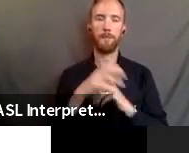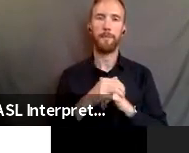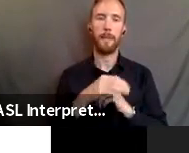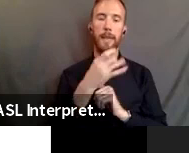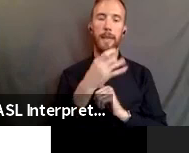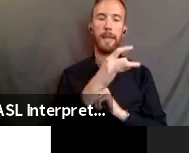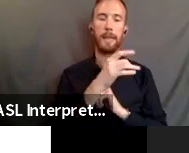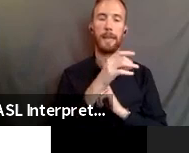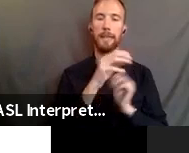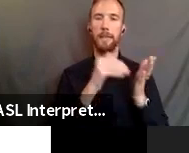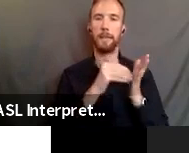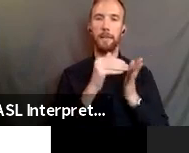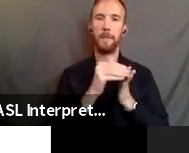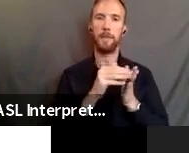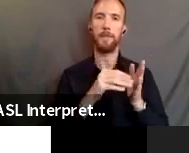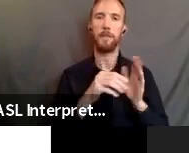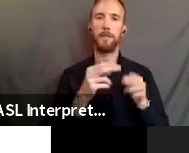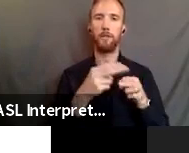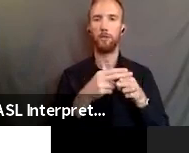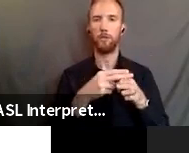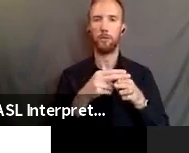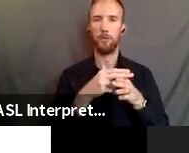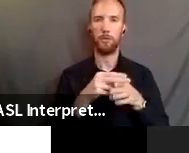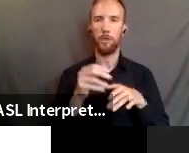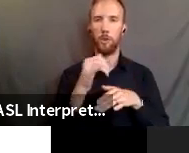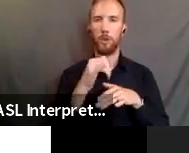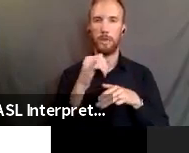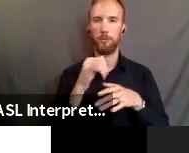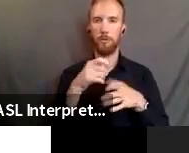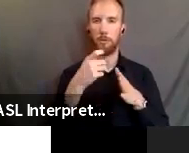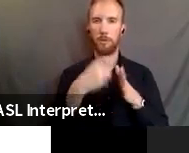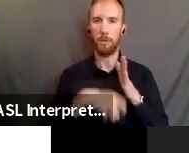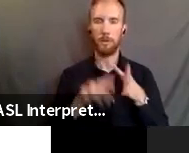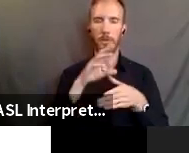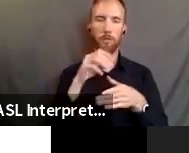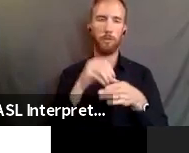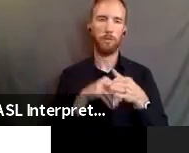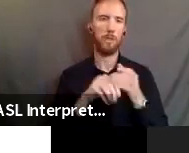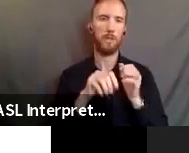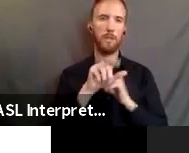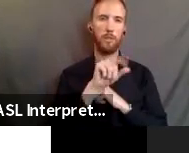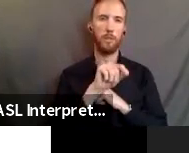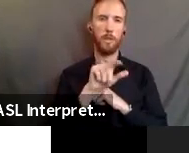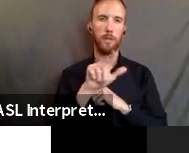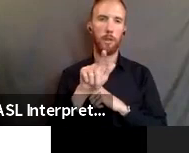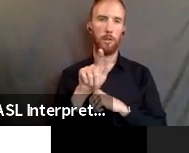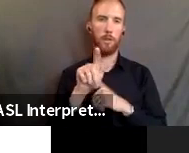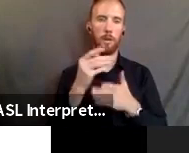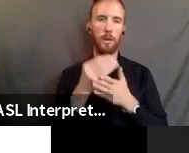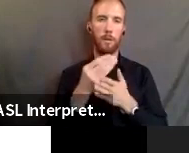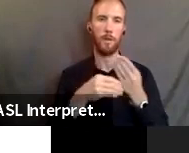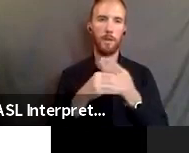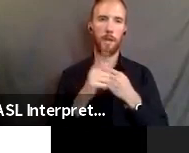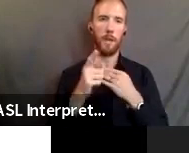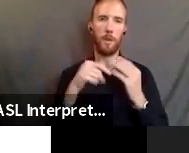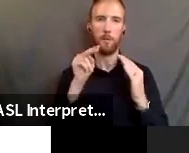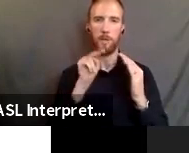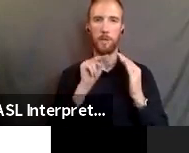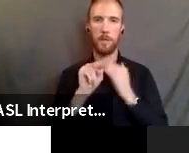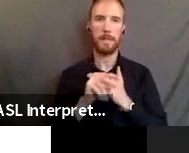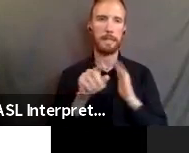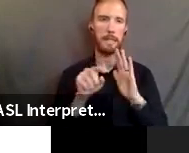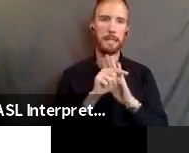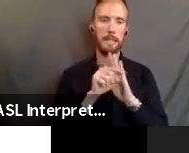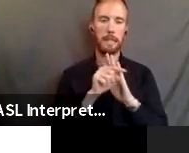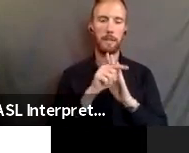short-term interest costs is included in the 2021 budget and we are projecting a net negative cash position during the majority of